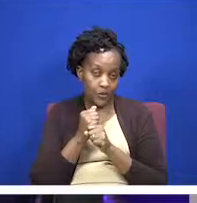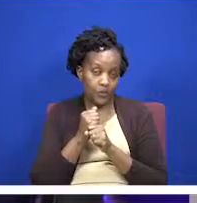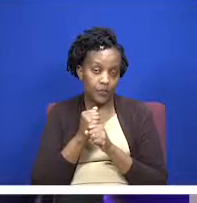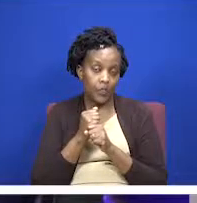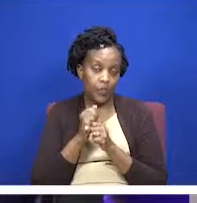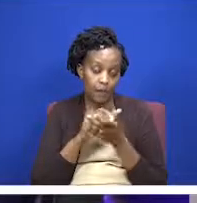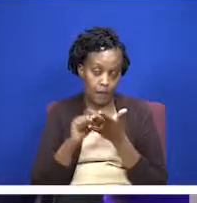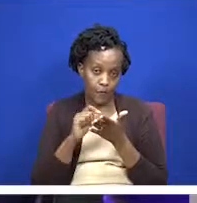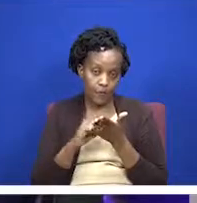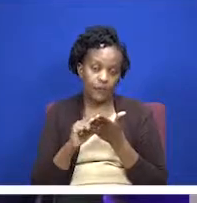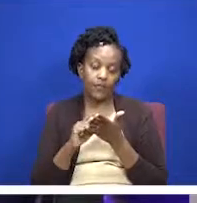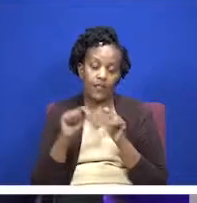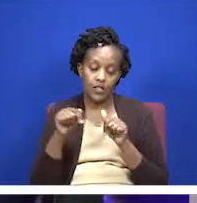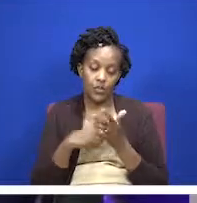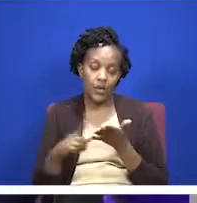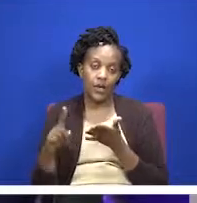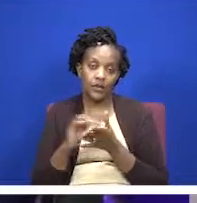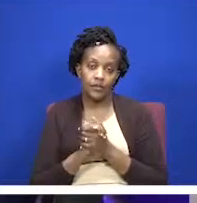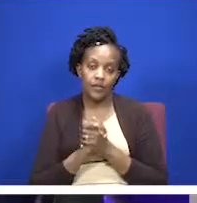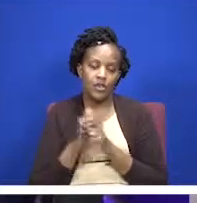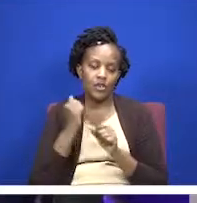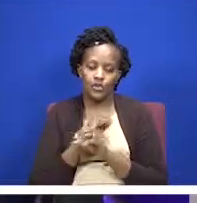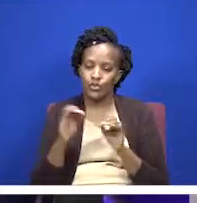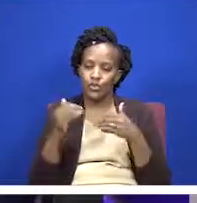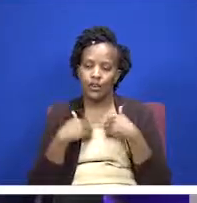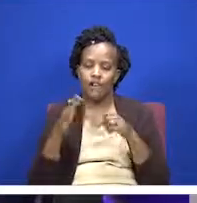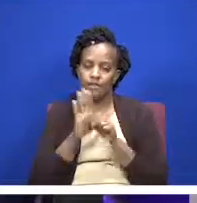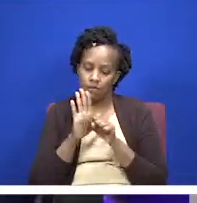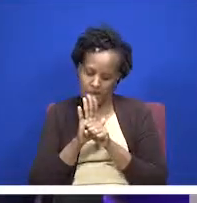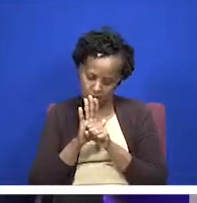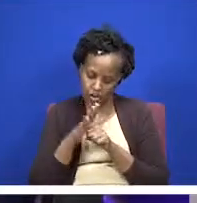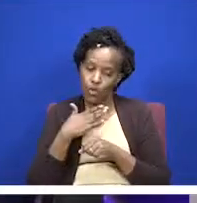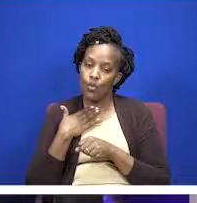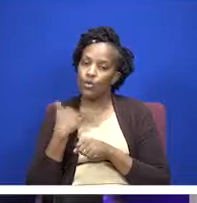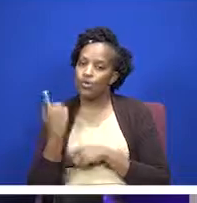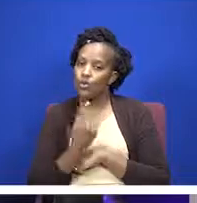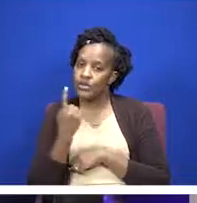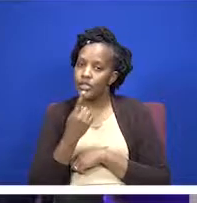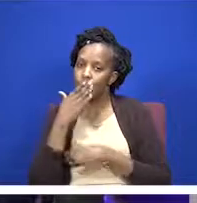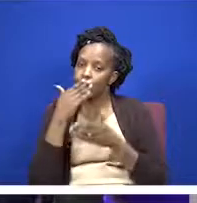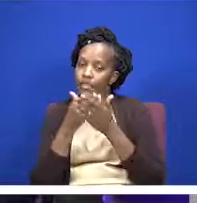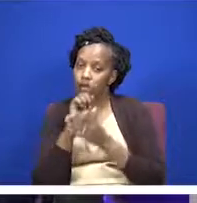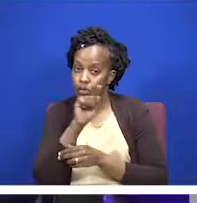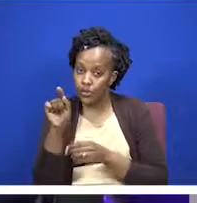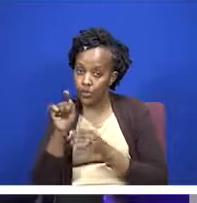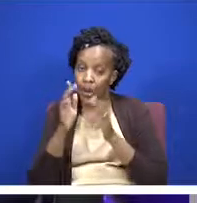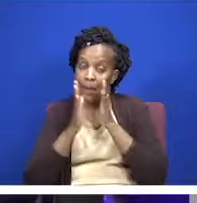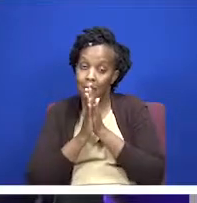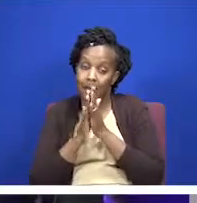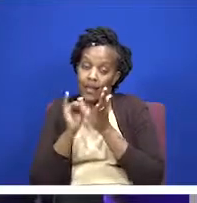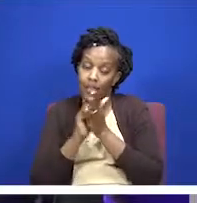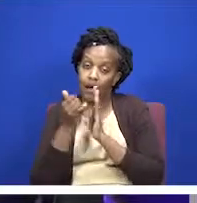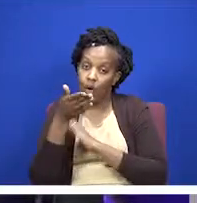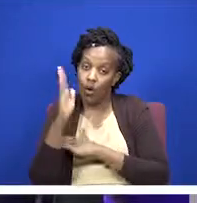fill in this coming week. We don't have much. We want just to appreciate you and pray that may